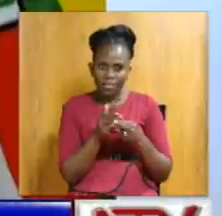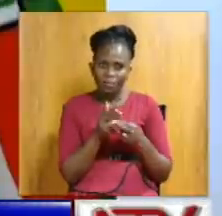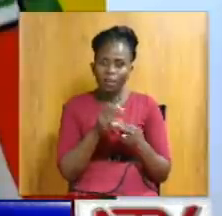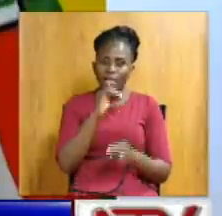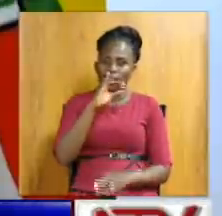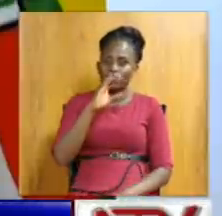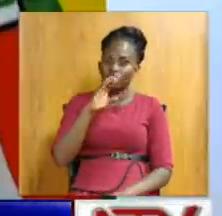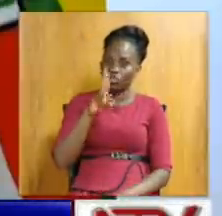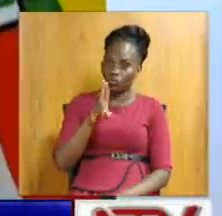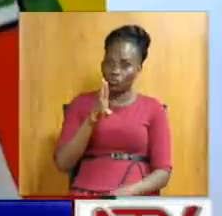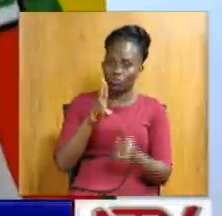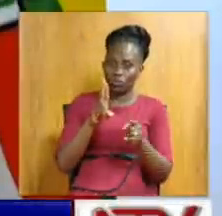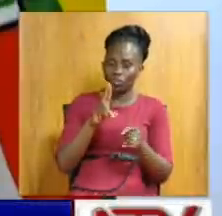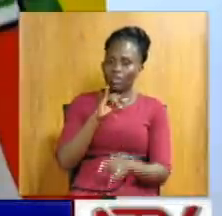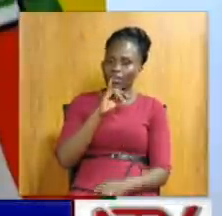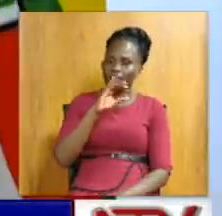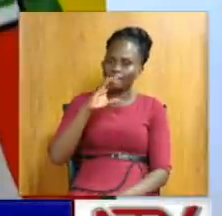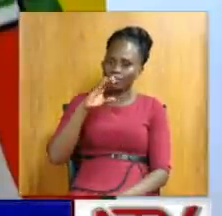ICU,